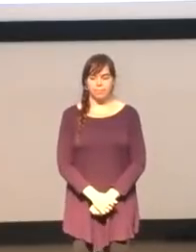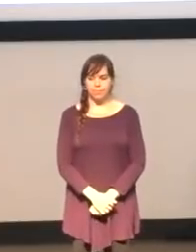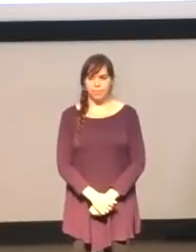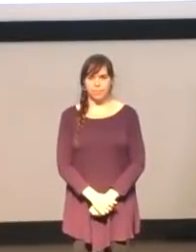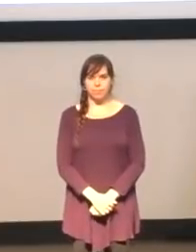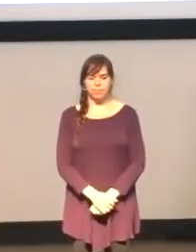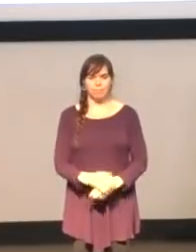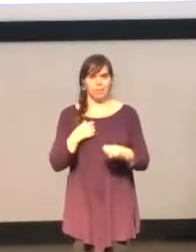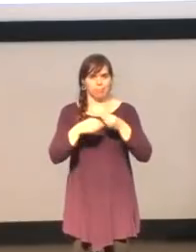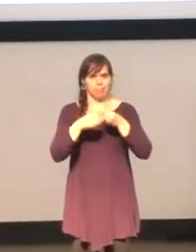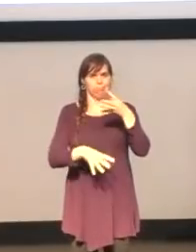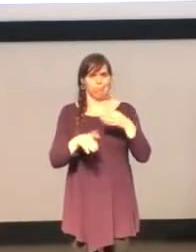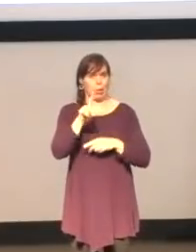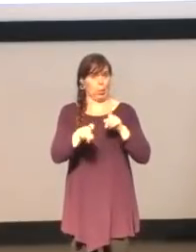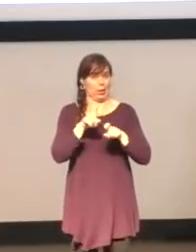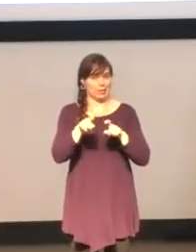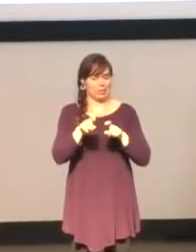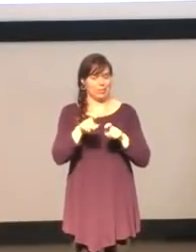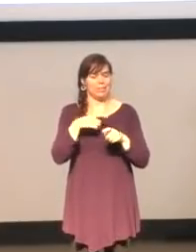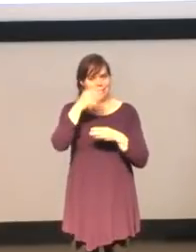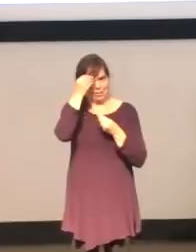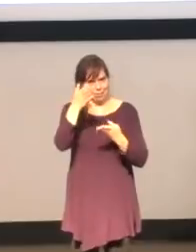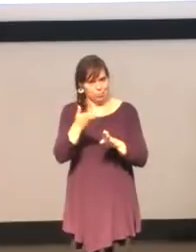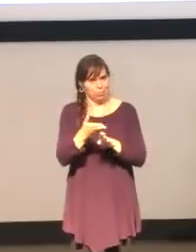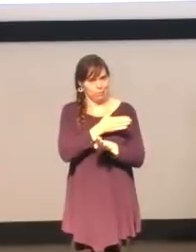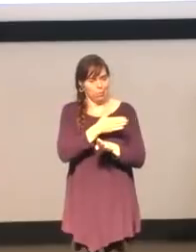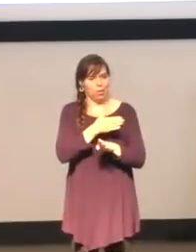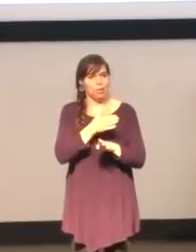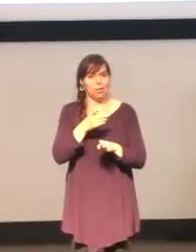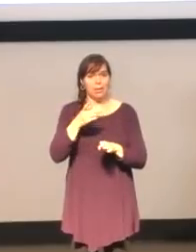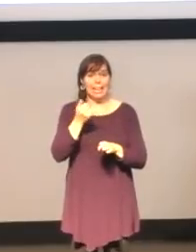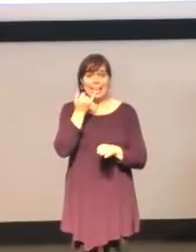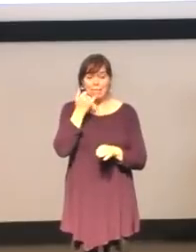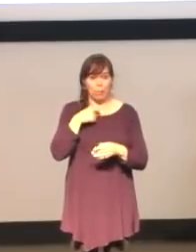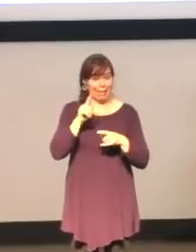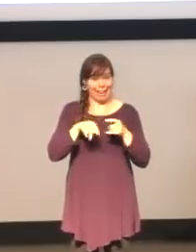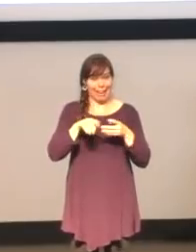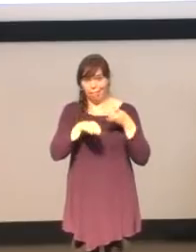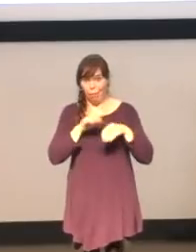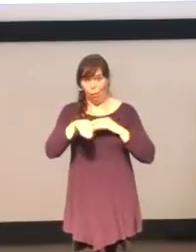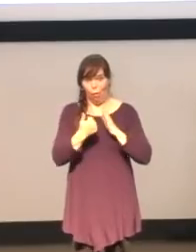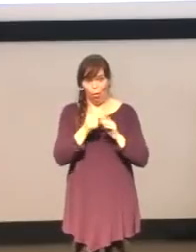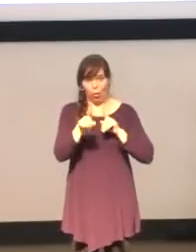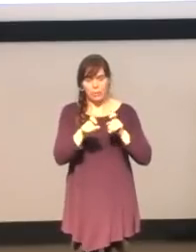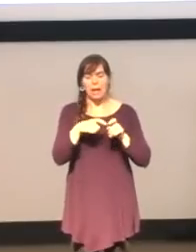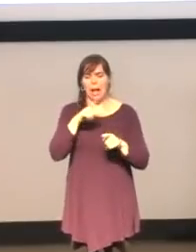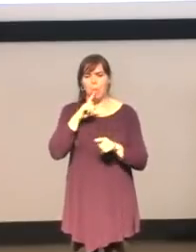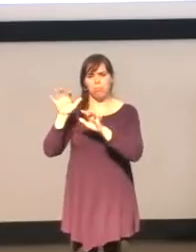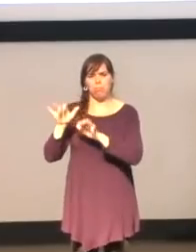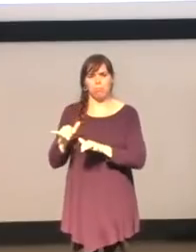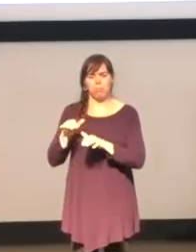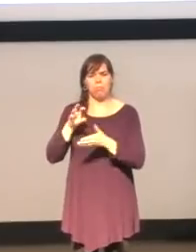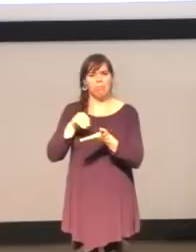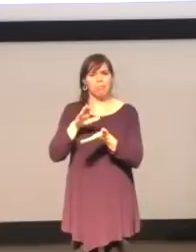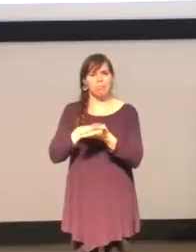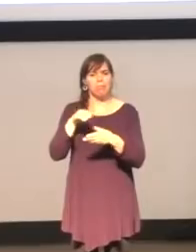So there's a lot of questions, and I will preface this by saying that those we don't get to, we will write up and put